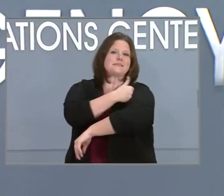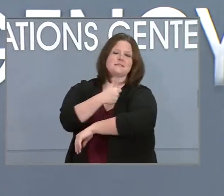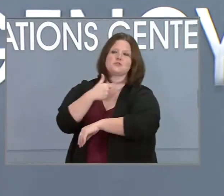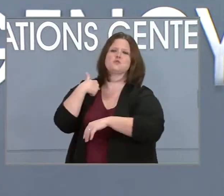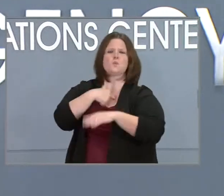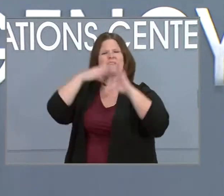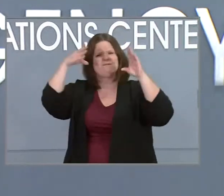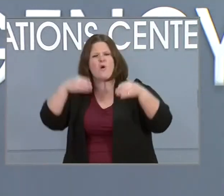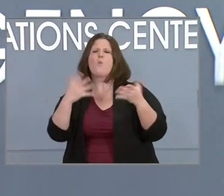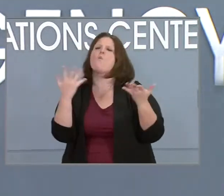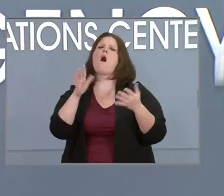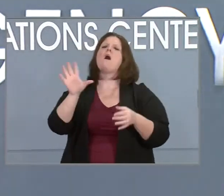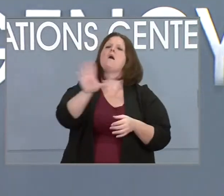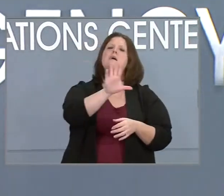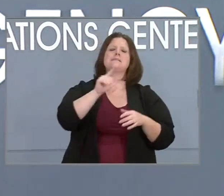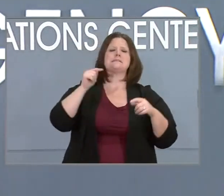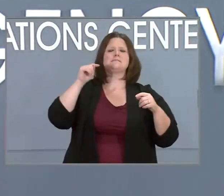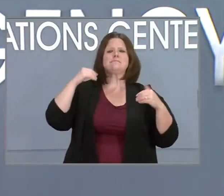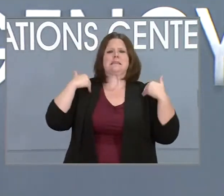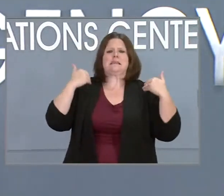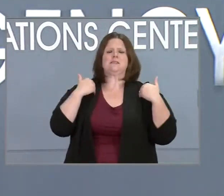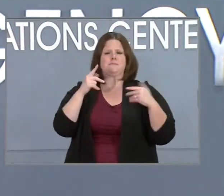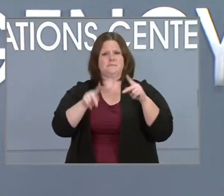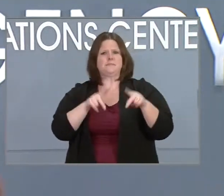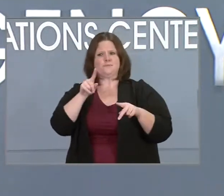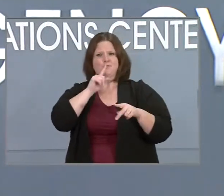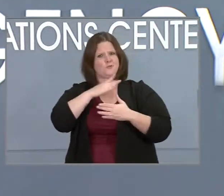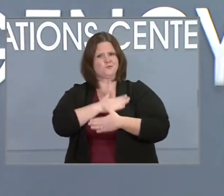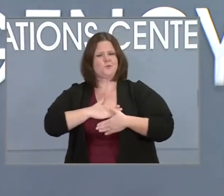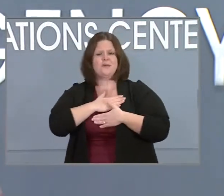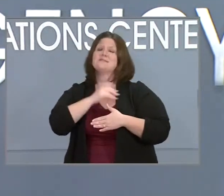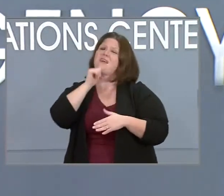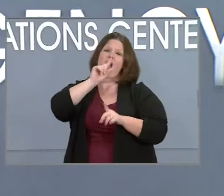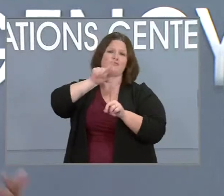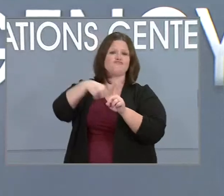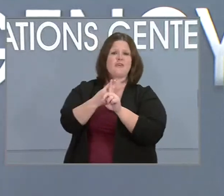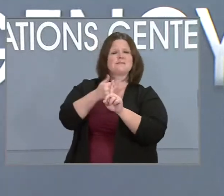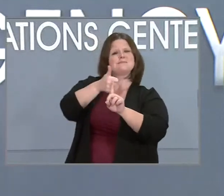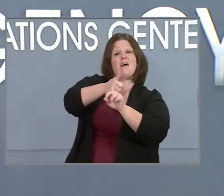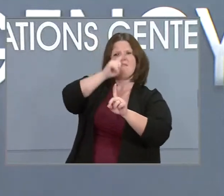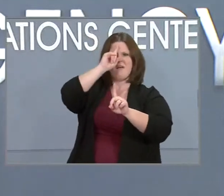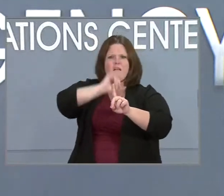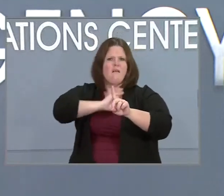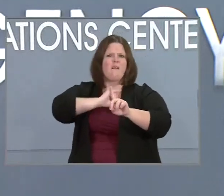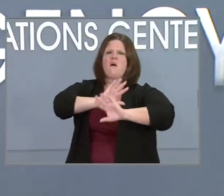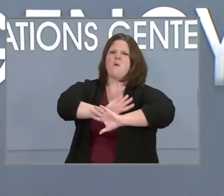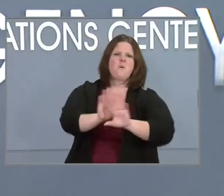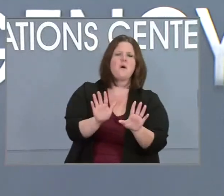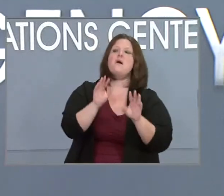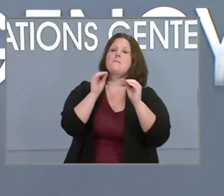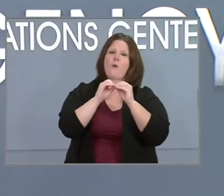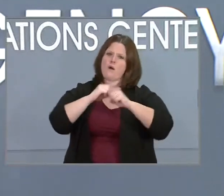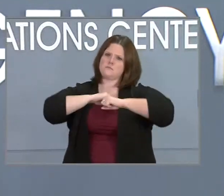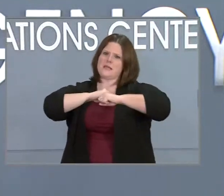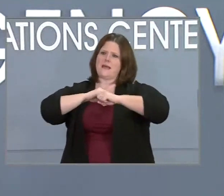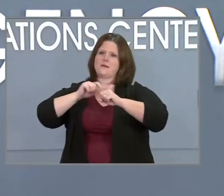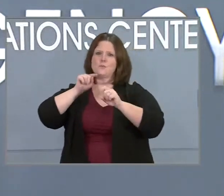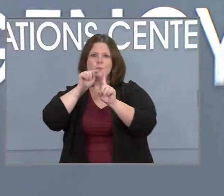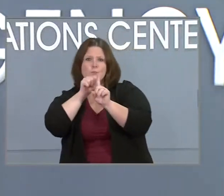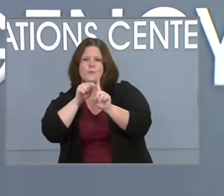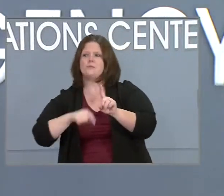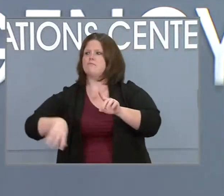vaccinated isn't just about them. It is really about their community and about their family, their friends, maybe their grandparents, and continuing to protect